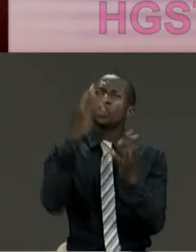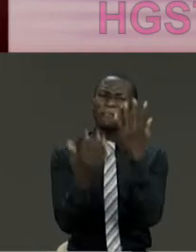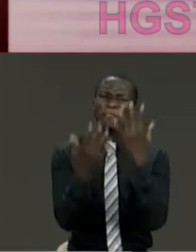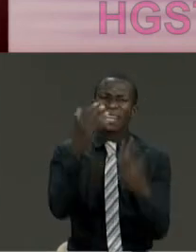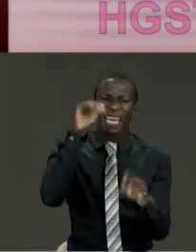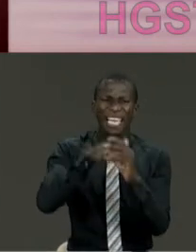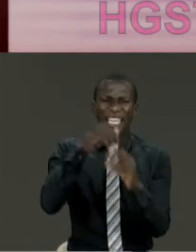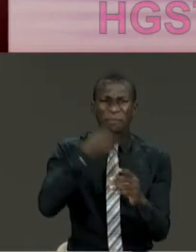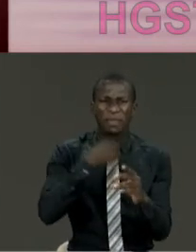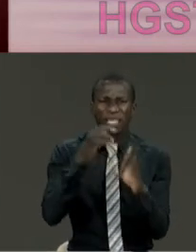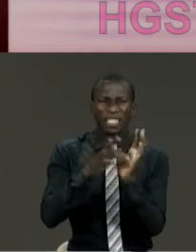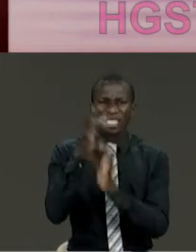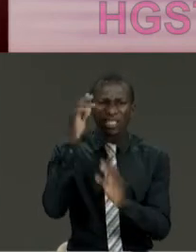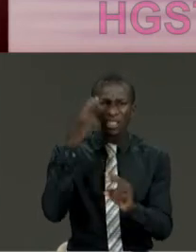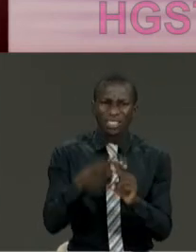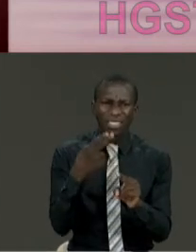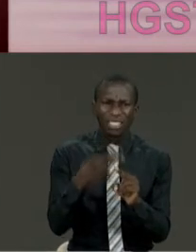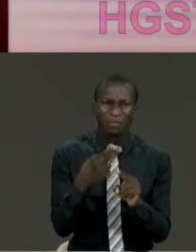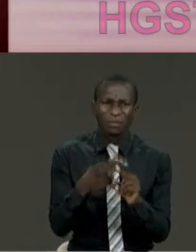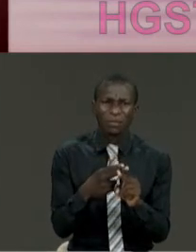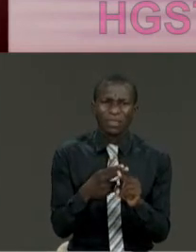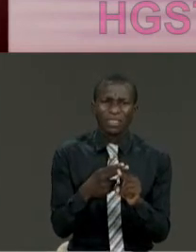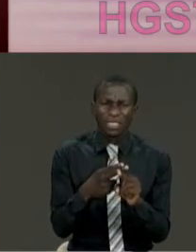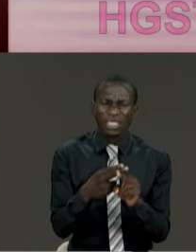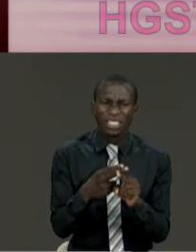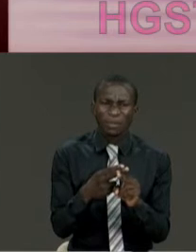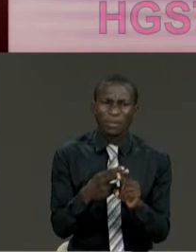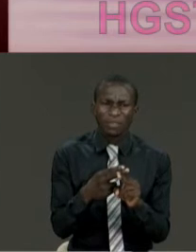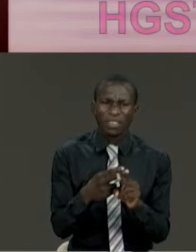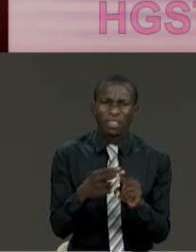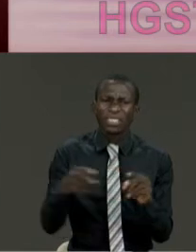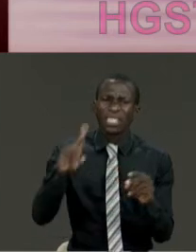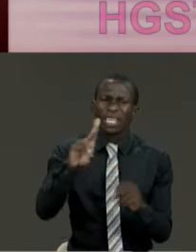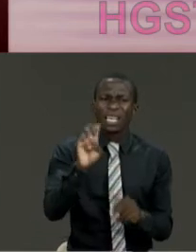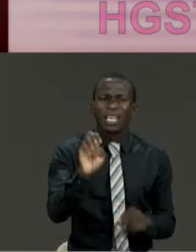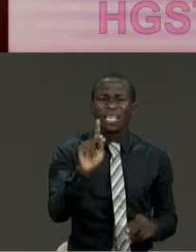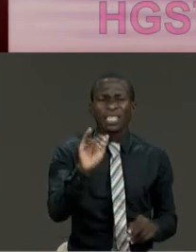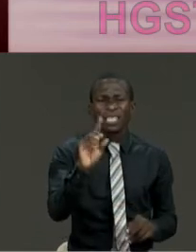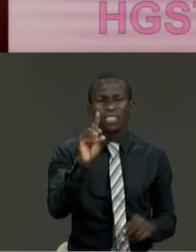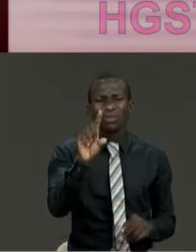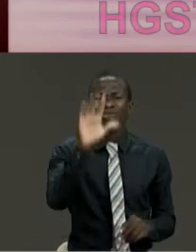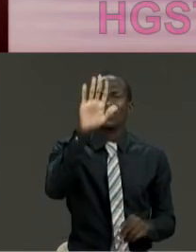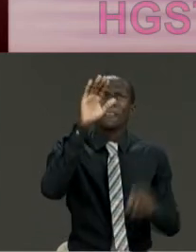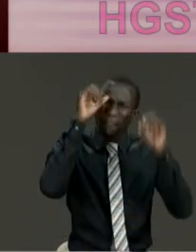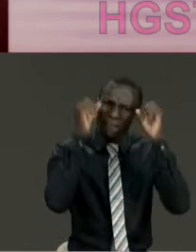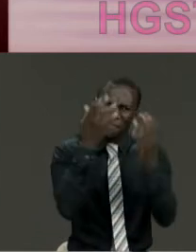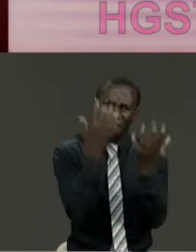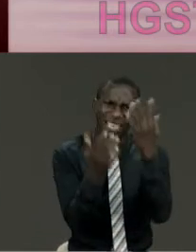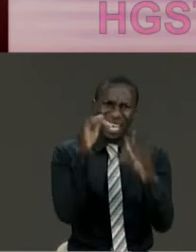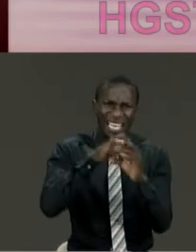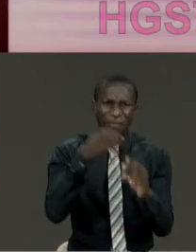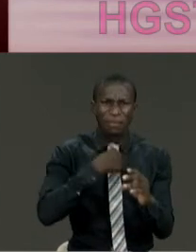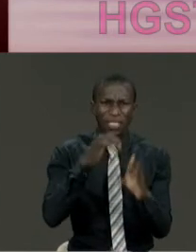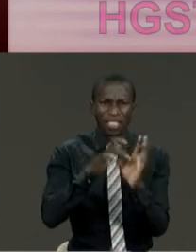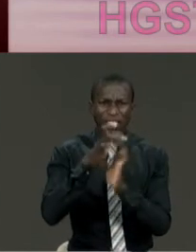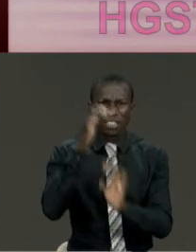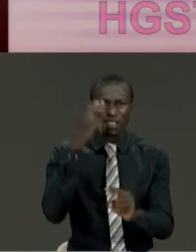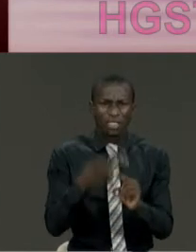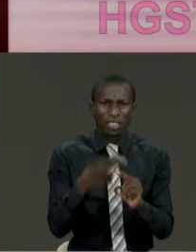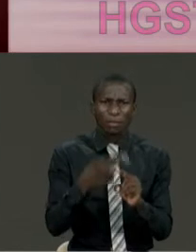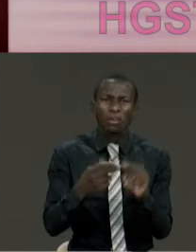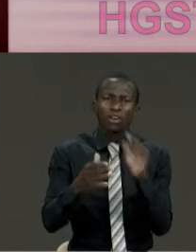Jesus. Rekindle your fire in me in the mighty name of Jesus." In Jesus' mighty name, we are prayed.